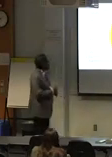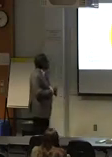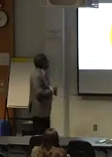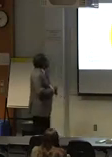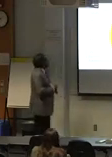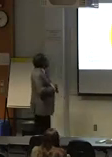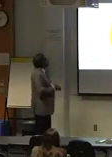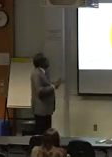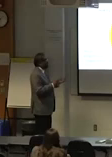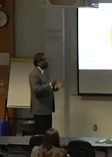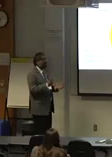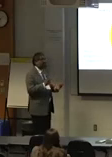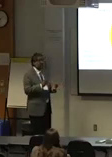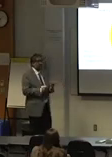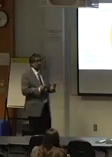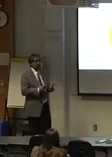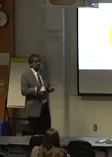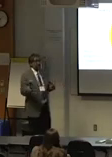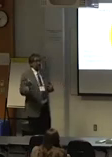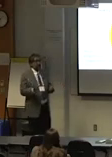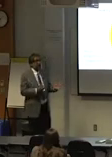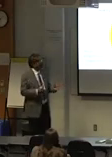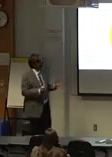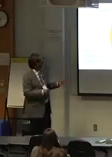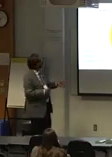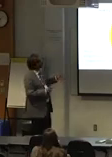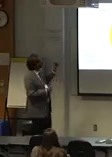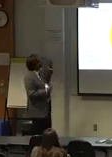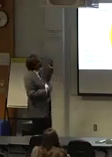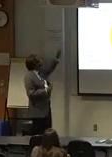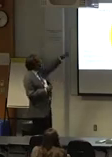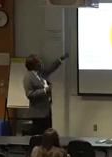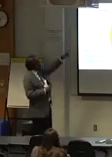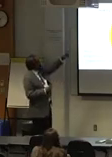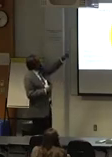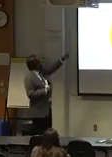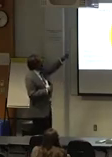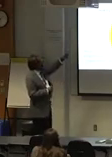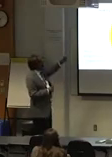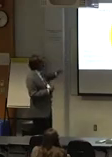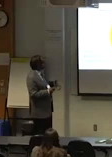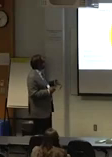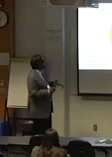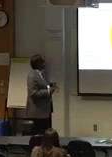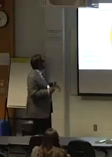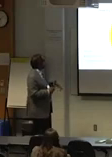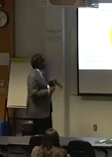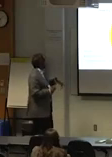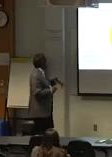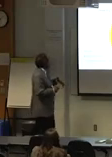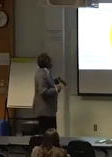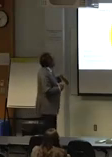stages. We got about 750 responses altogether, 375 from people with